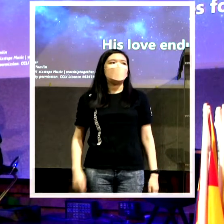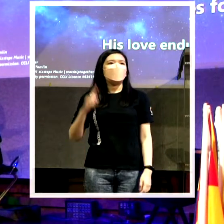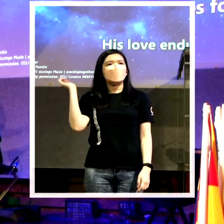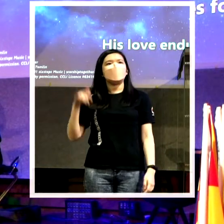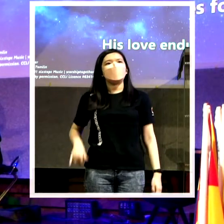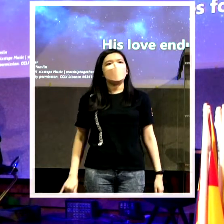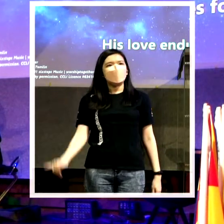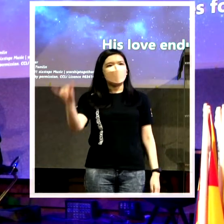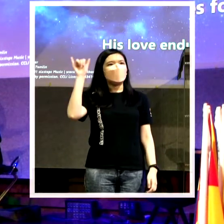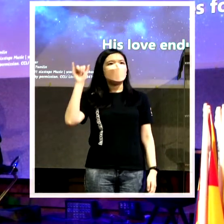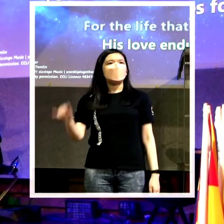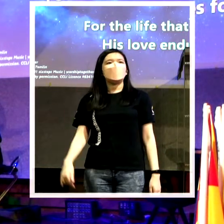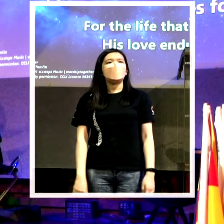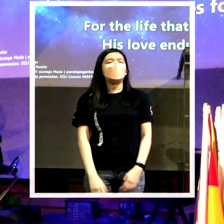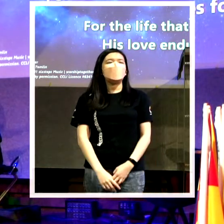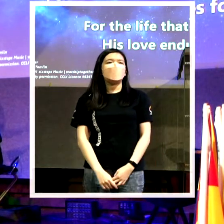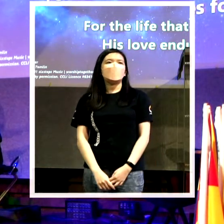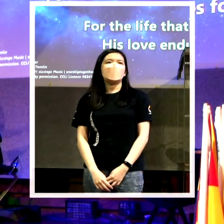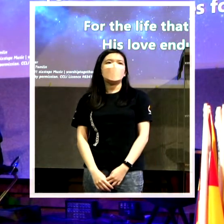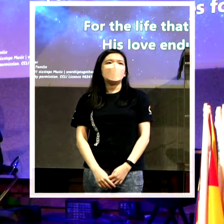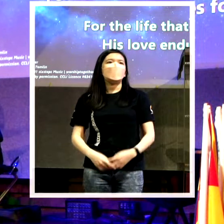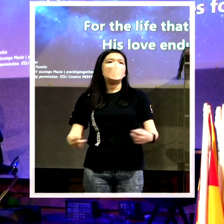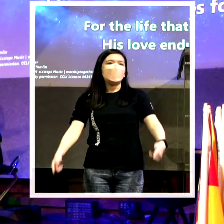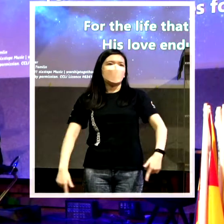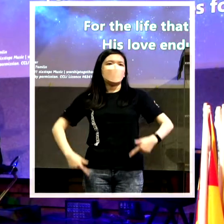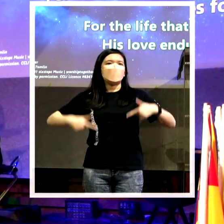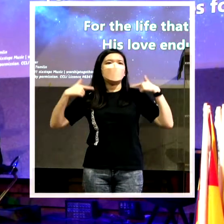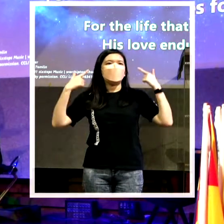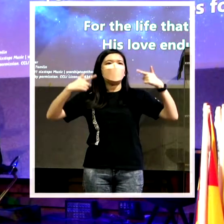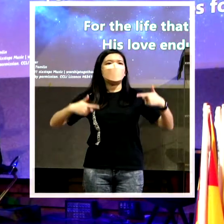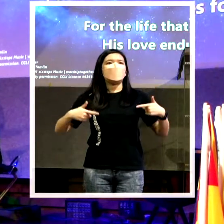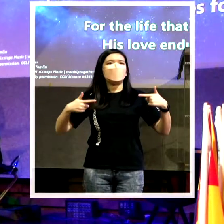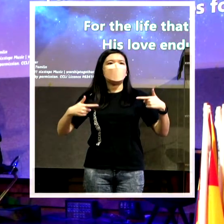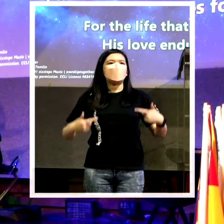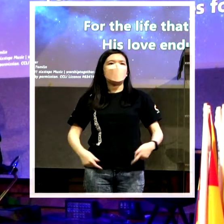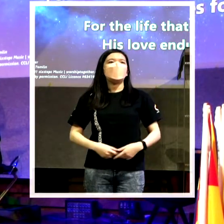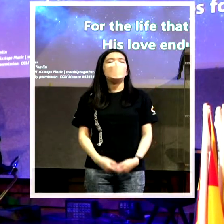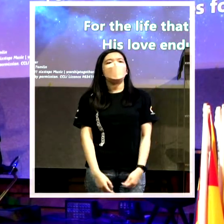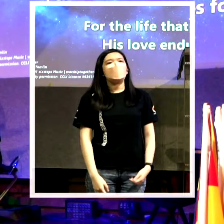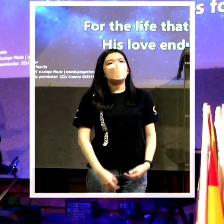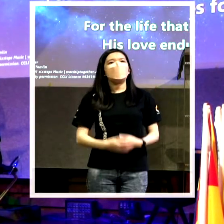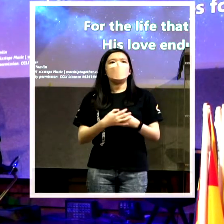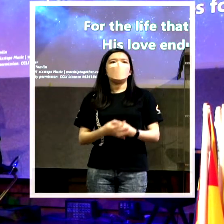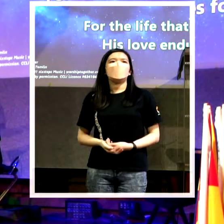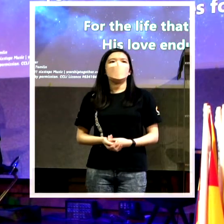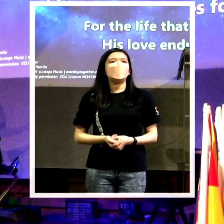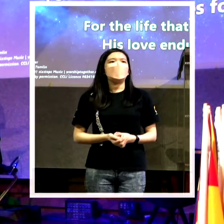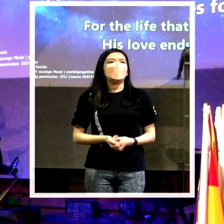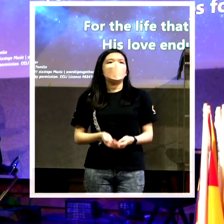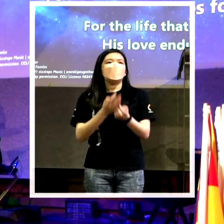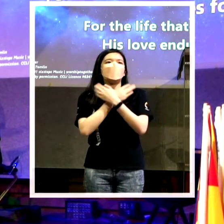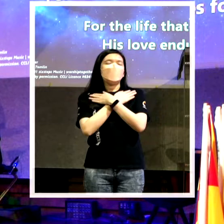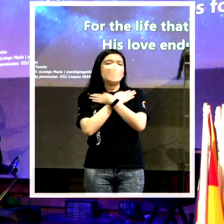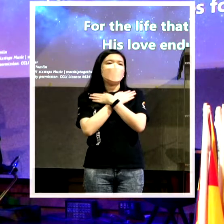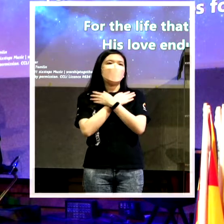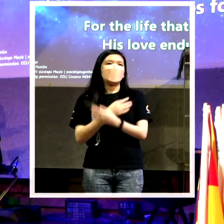endures forever. For the life that's been reborn,